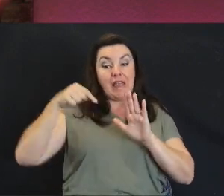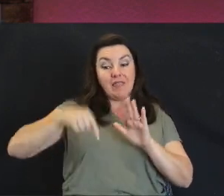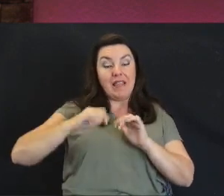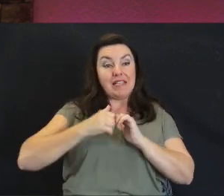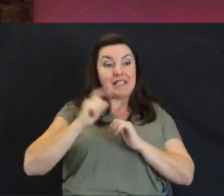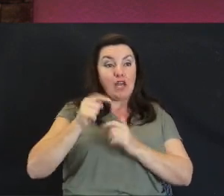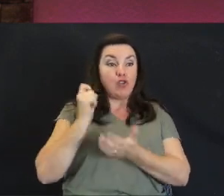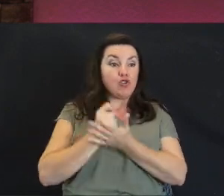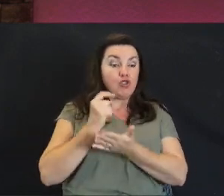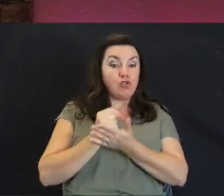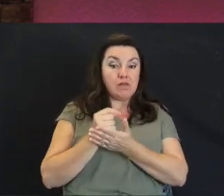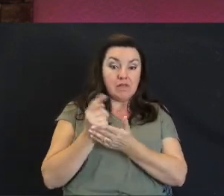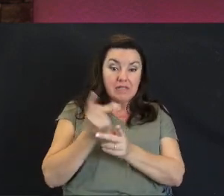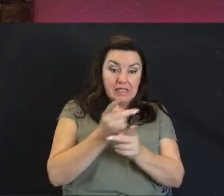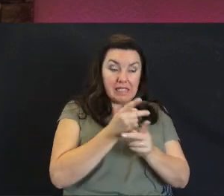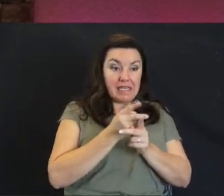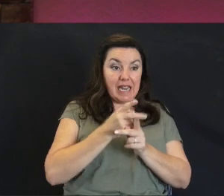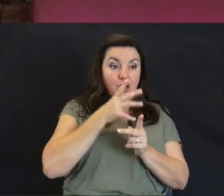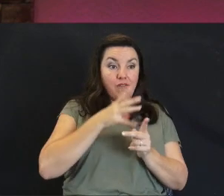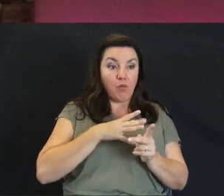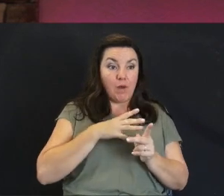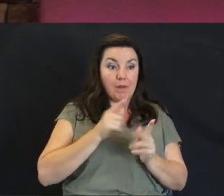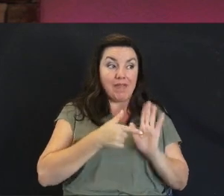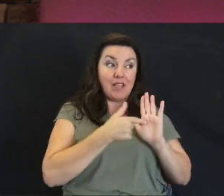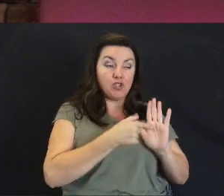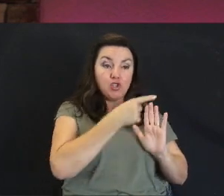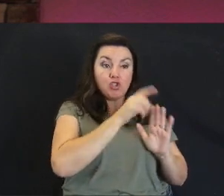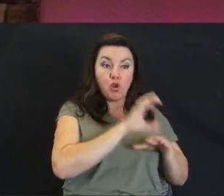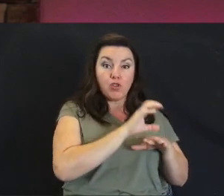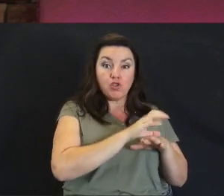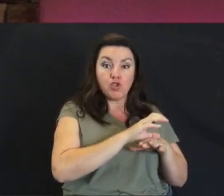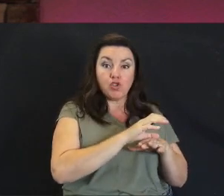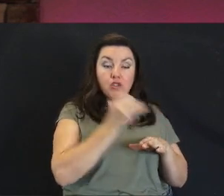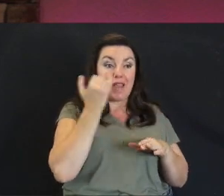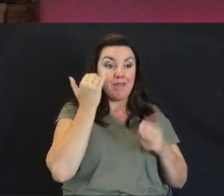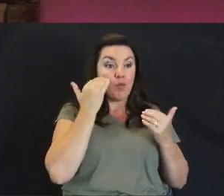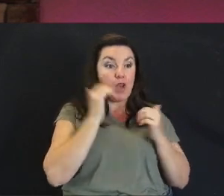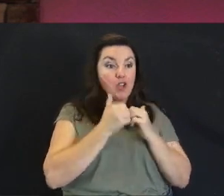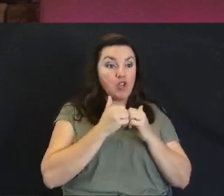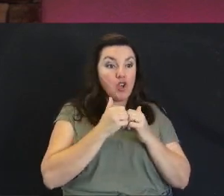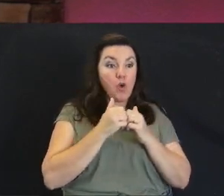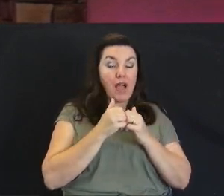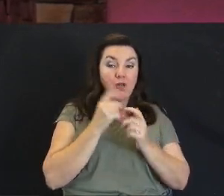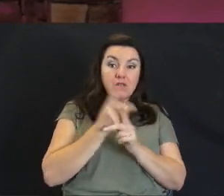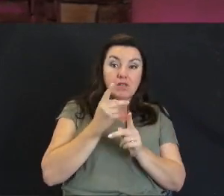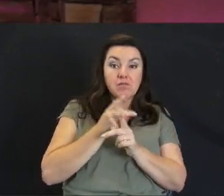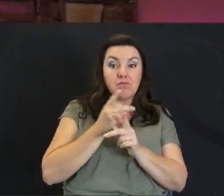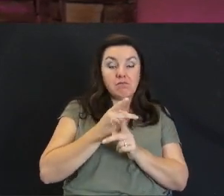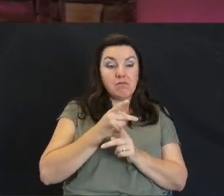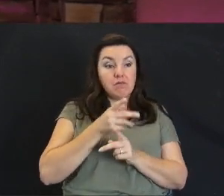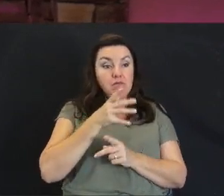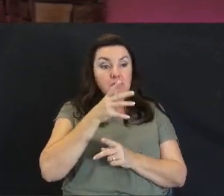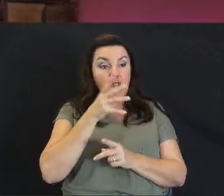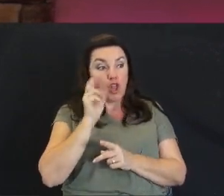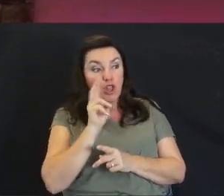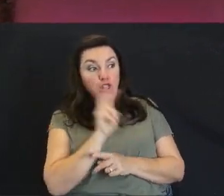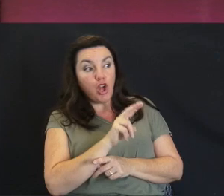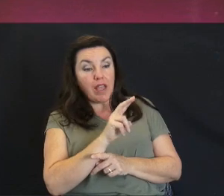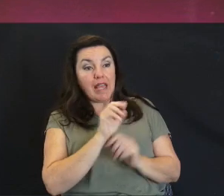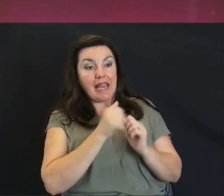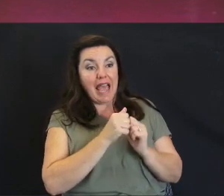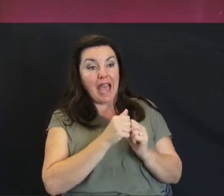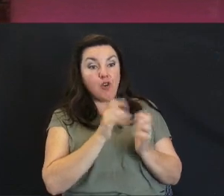should Treat women Their reference Should be the church Don't you think They should go If you want to know How to treat a man Look at how the Christian men Treat Christian women